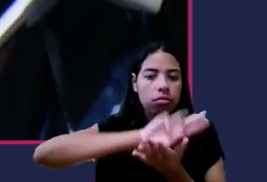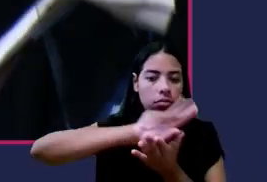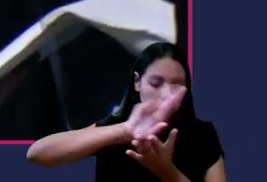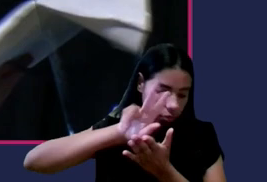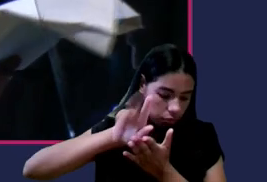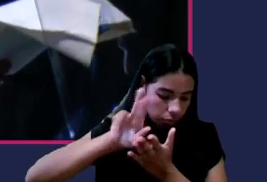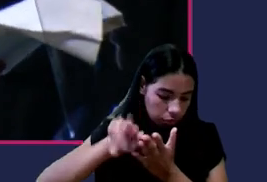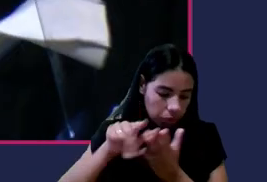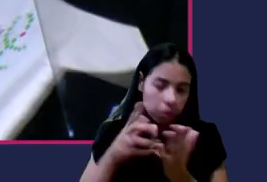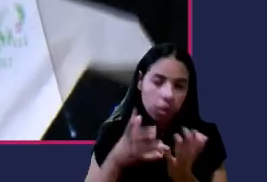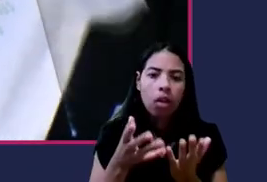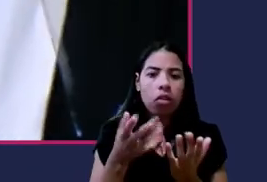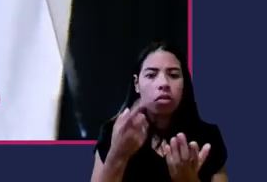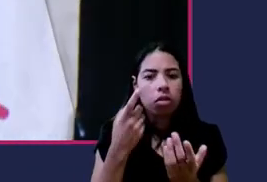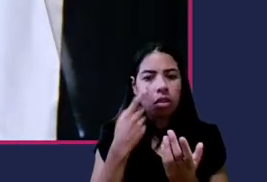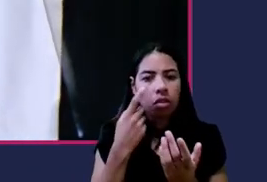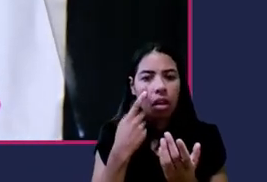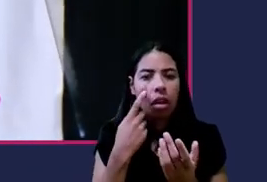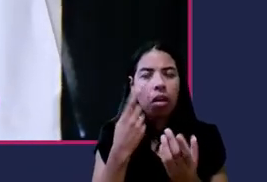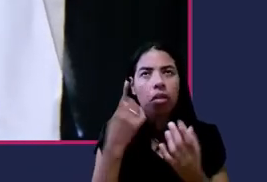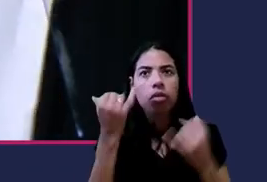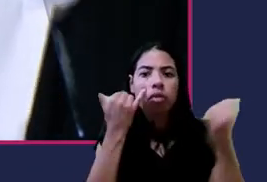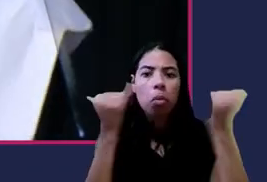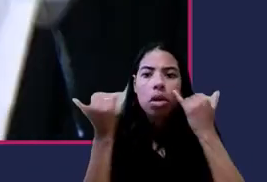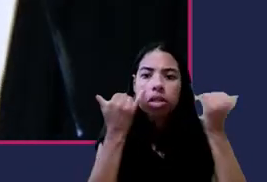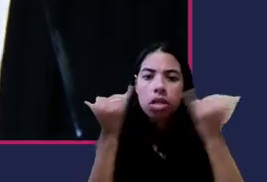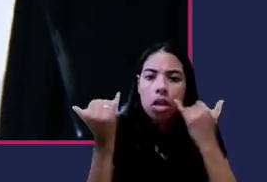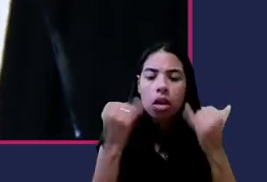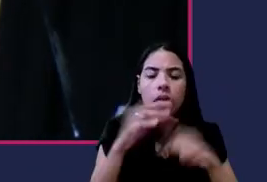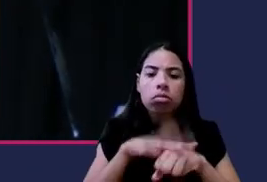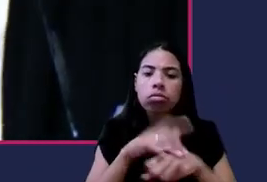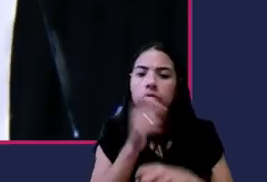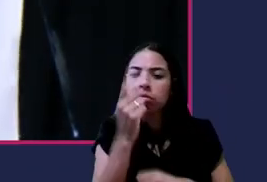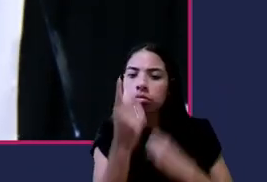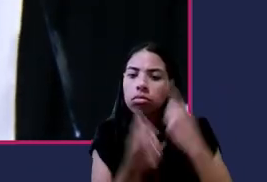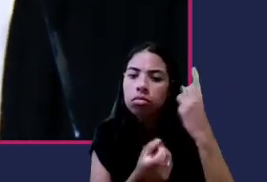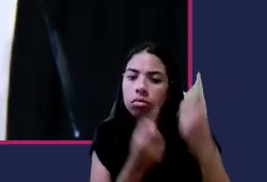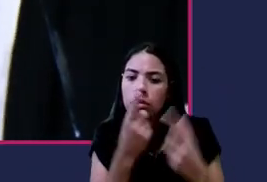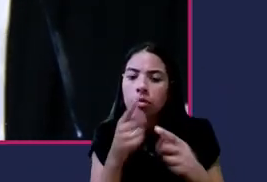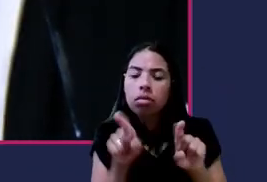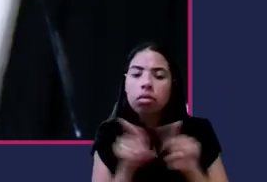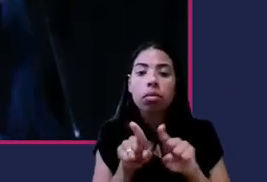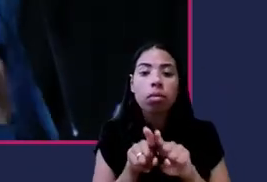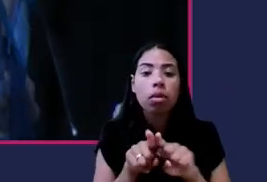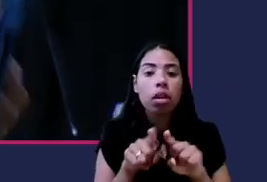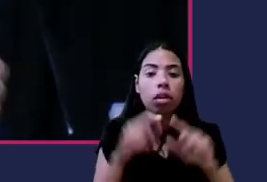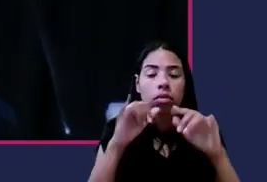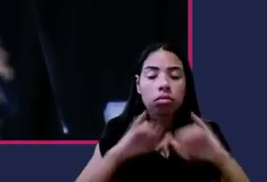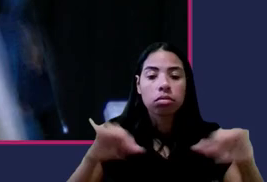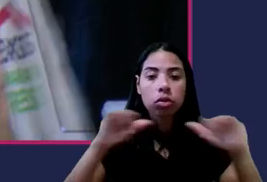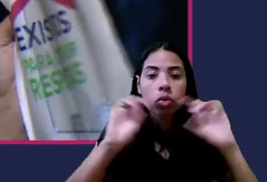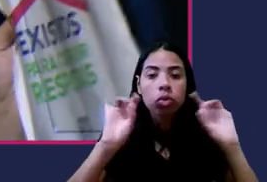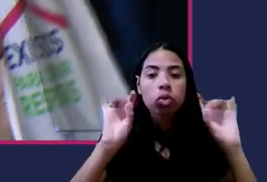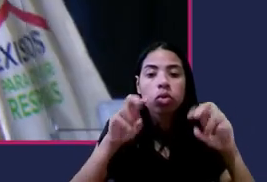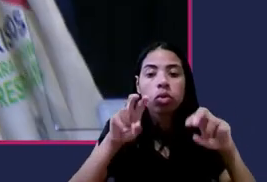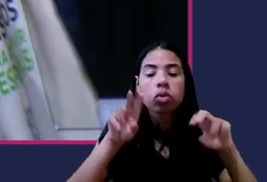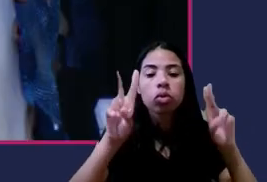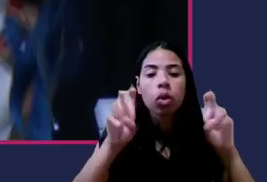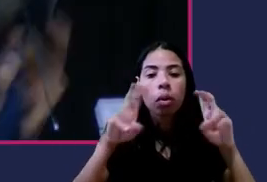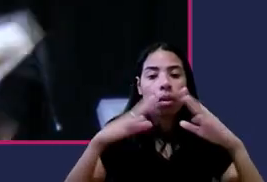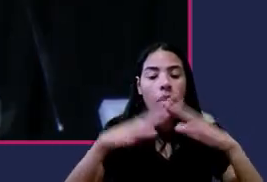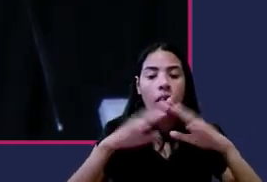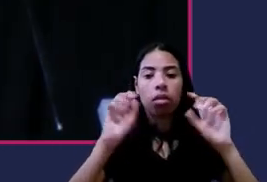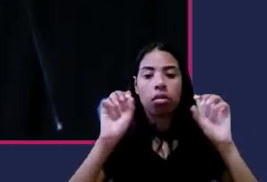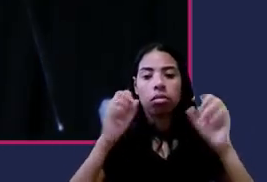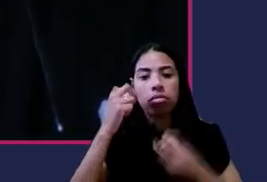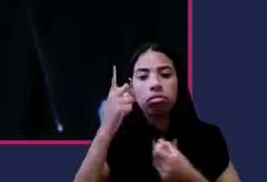many materials here, so you can find data on rare disease. There is a very interesting folder about Casa dos Raros, and